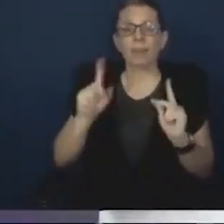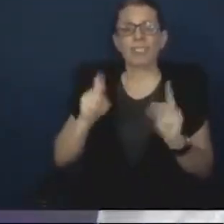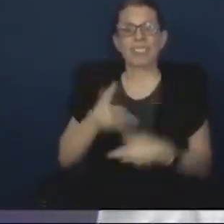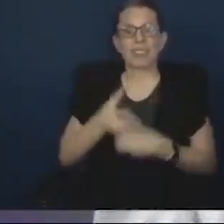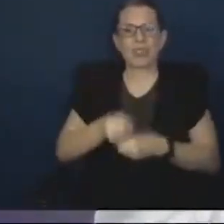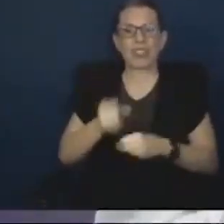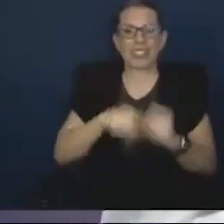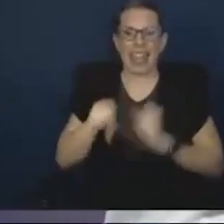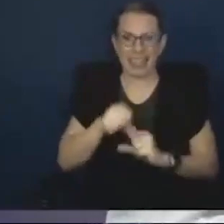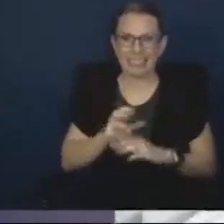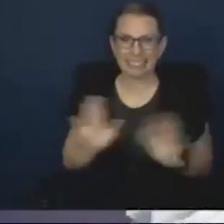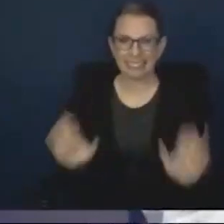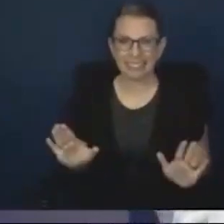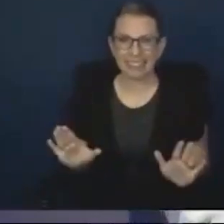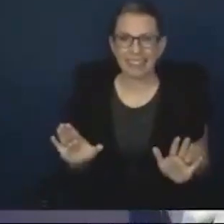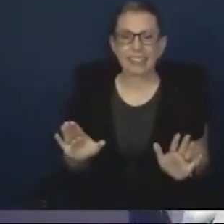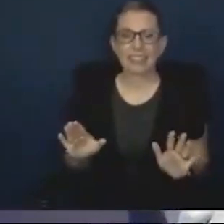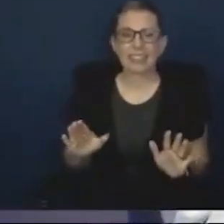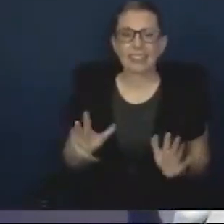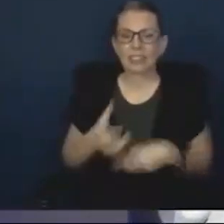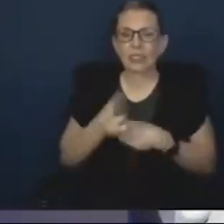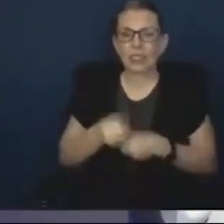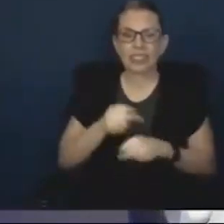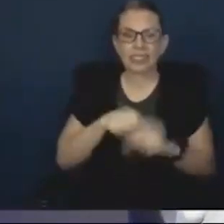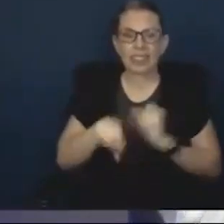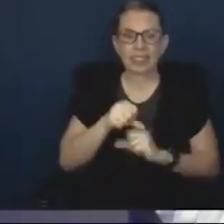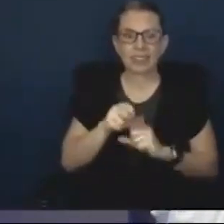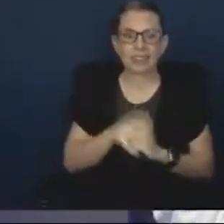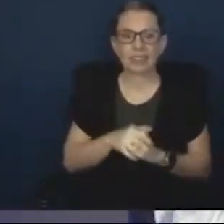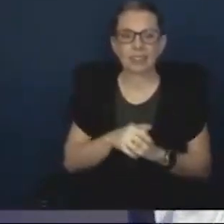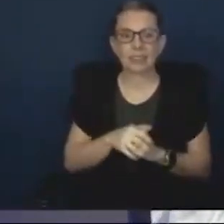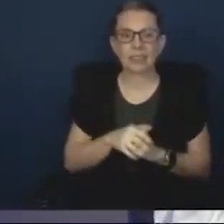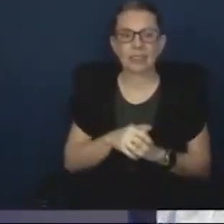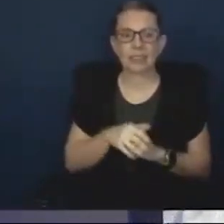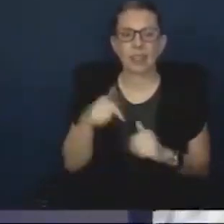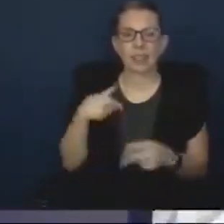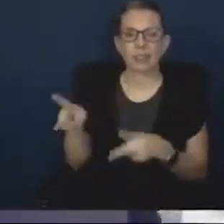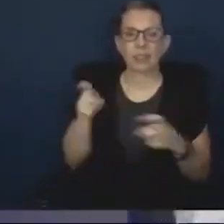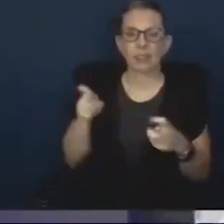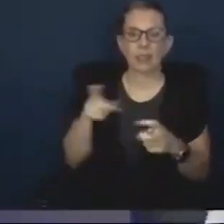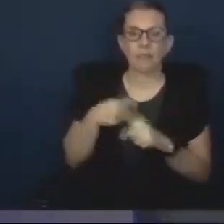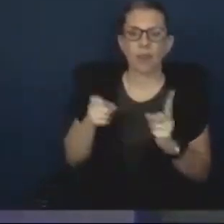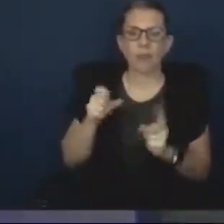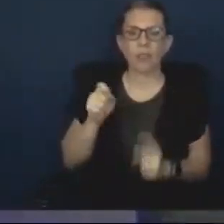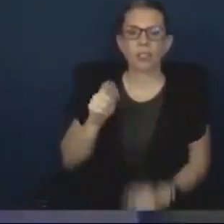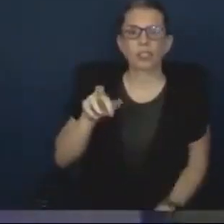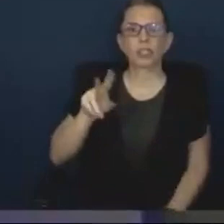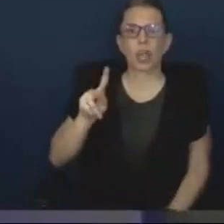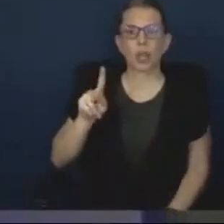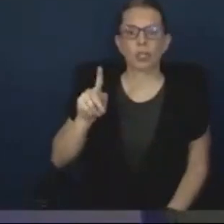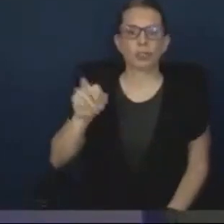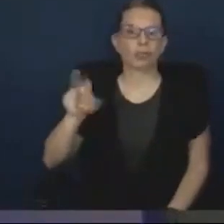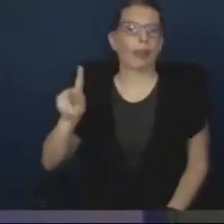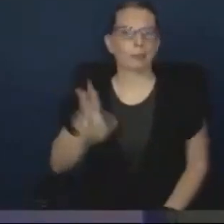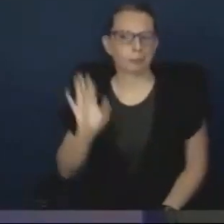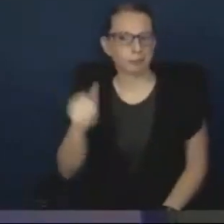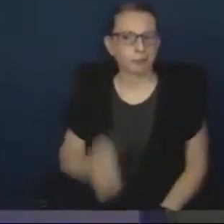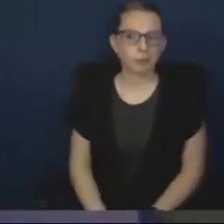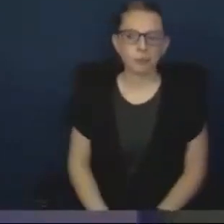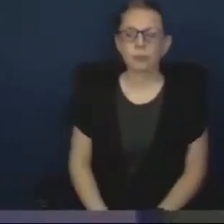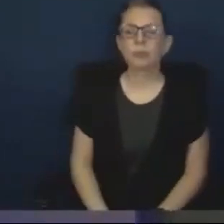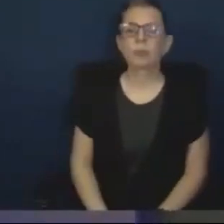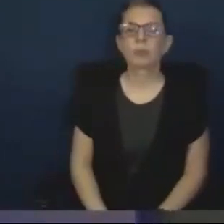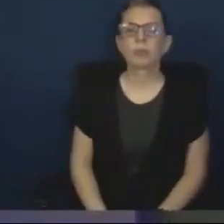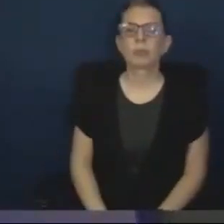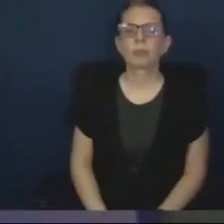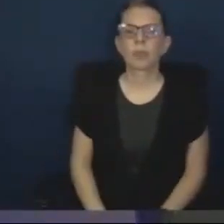right? Trust the science, mm-hmm. which, by the way, is a line from the second season of Star Trek from Tilly. Anyway, the Discovery.